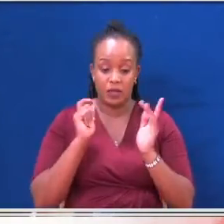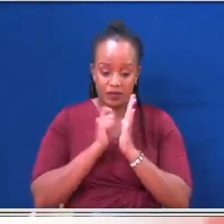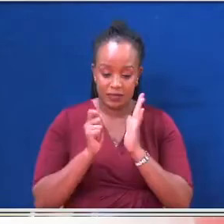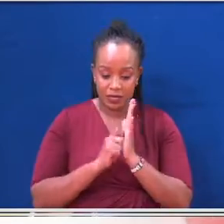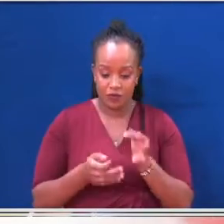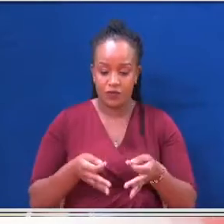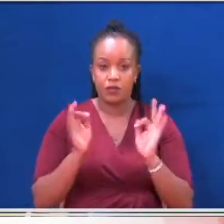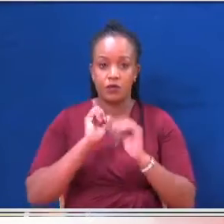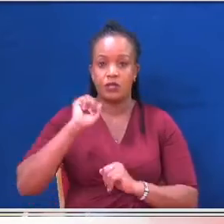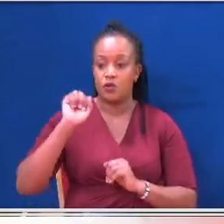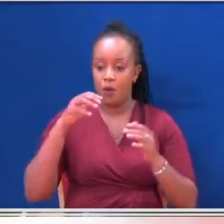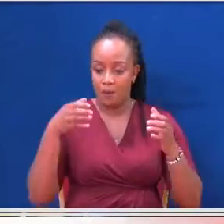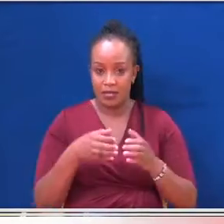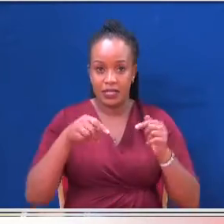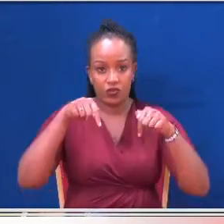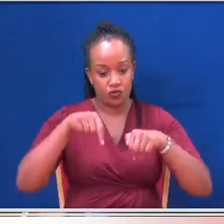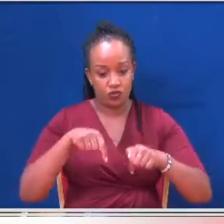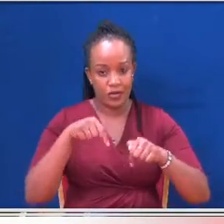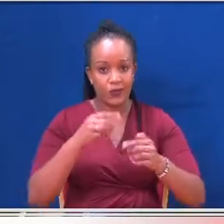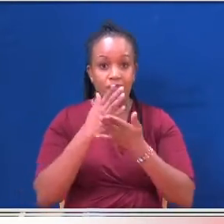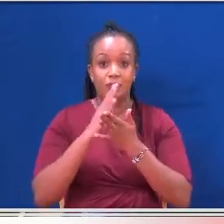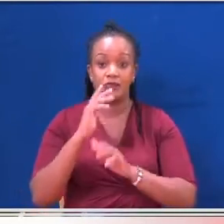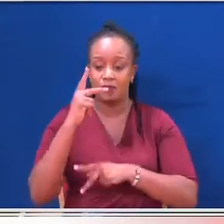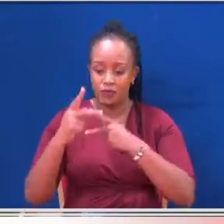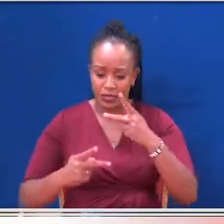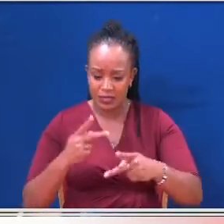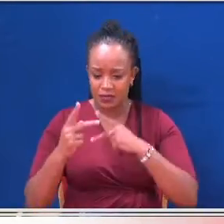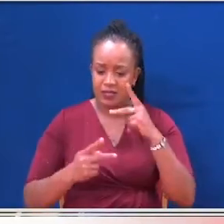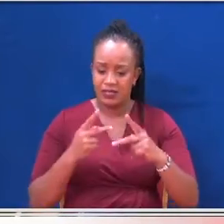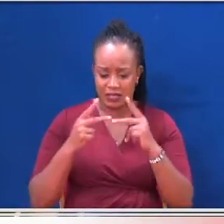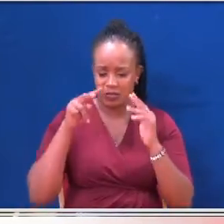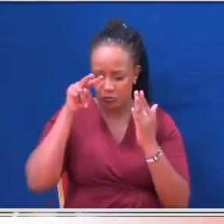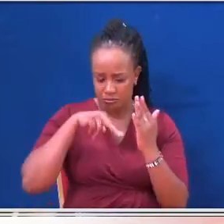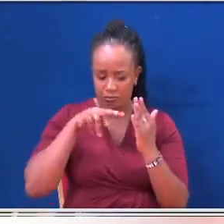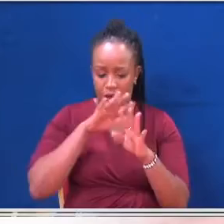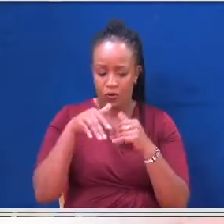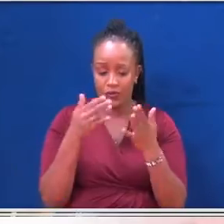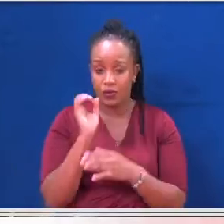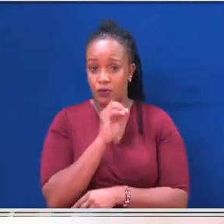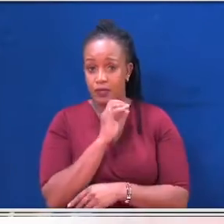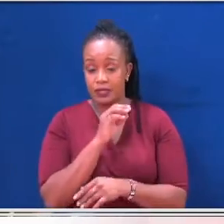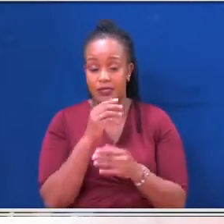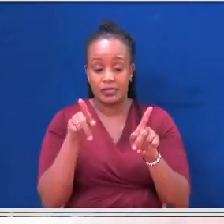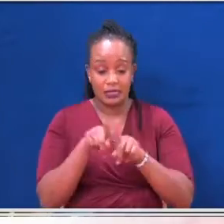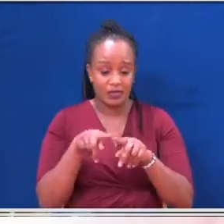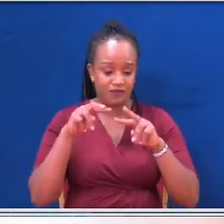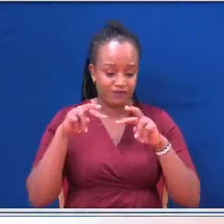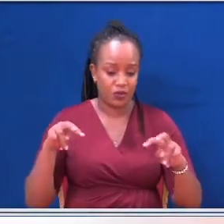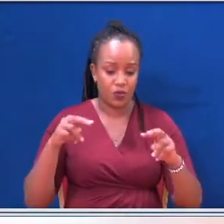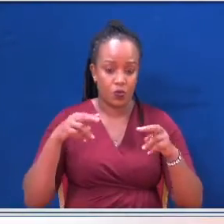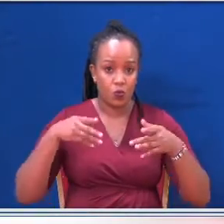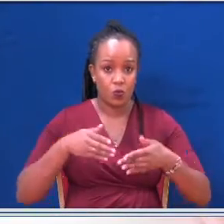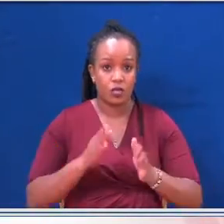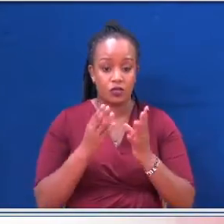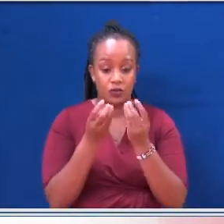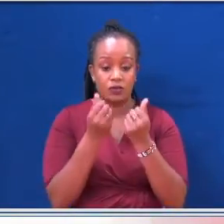party, and today was part of that process of looking into those complaints and looking at how then best to resolve the issue.